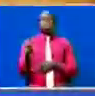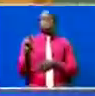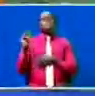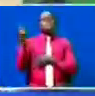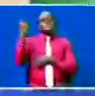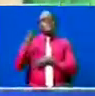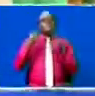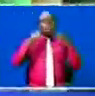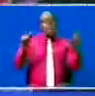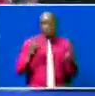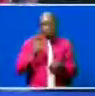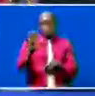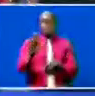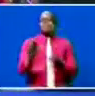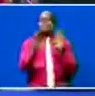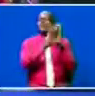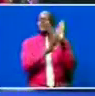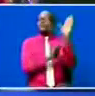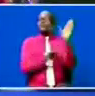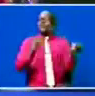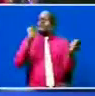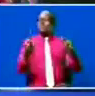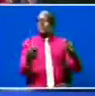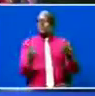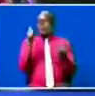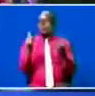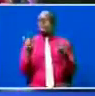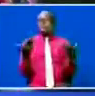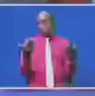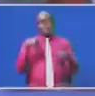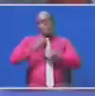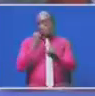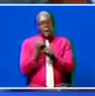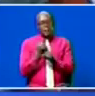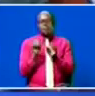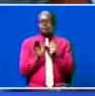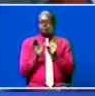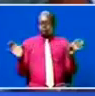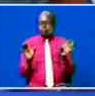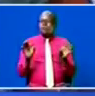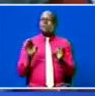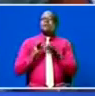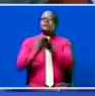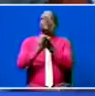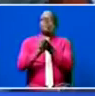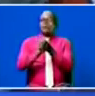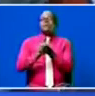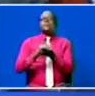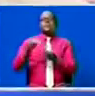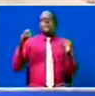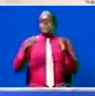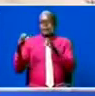pronounce himself on the clamor for constitutional changes, which has threatened to cause divisions within the ruling Jubilee